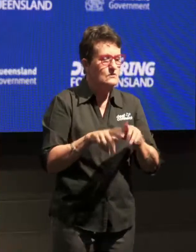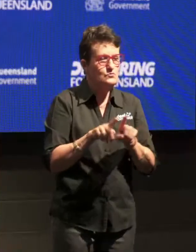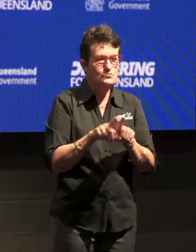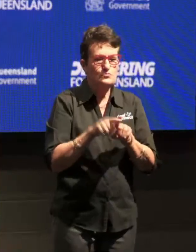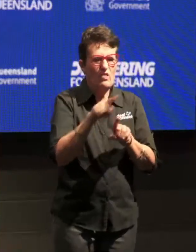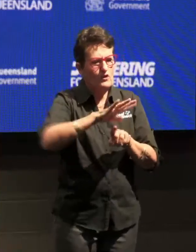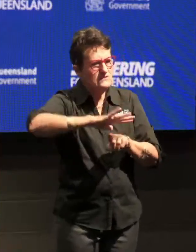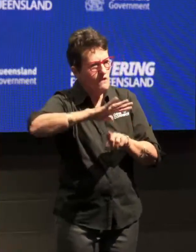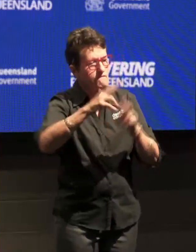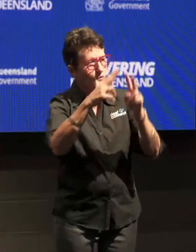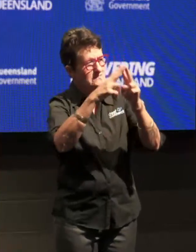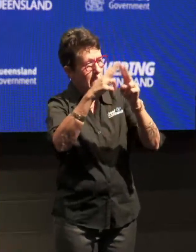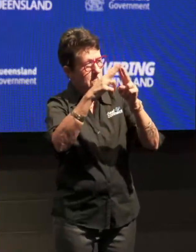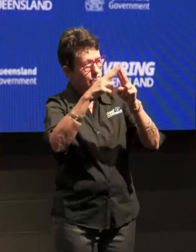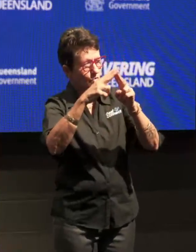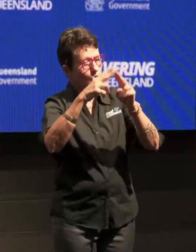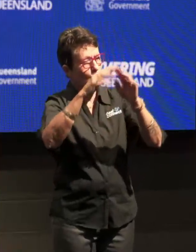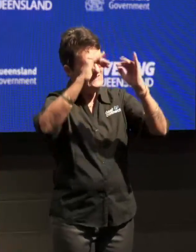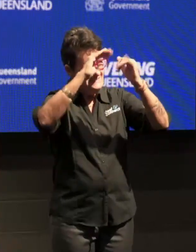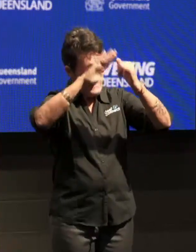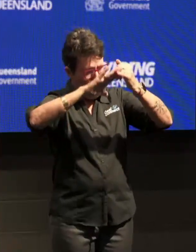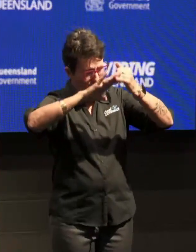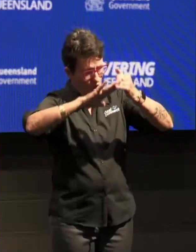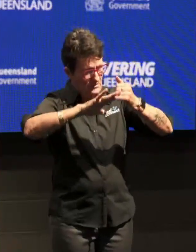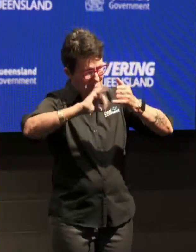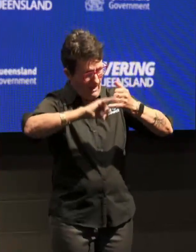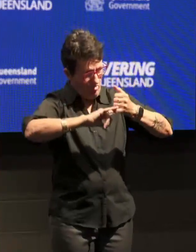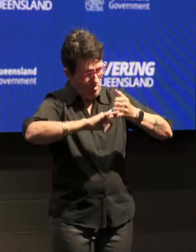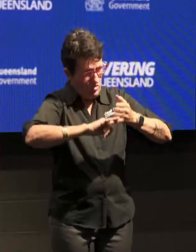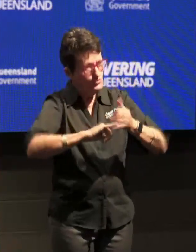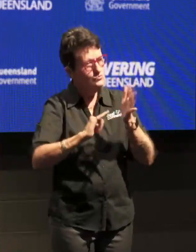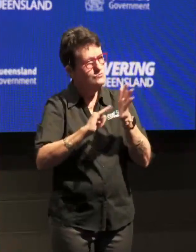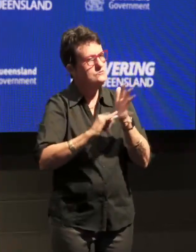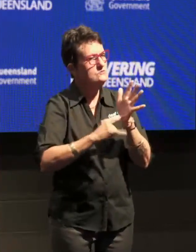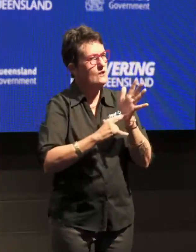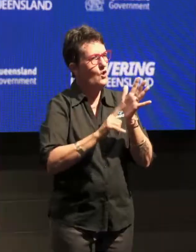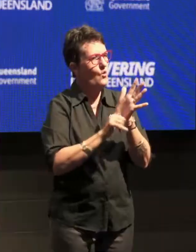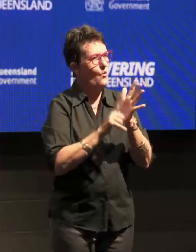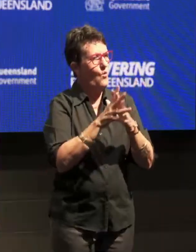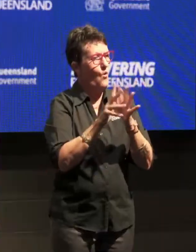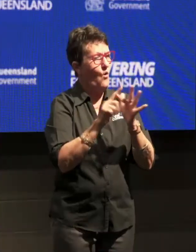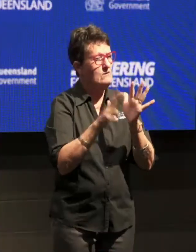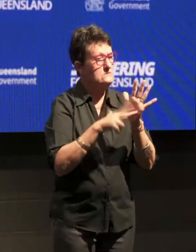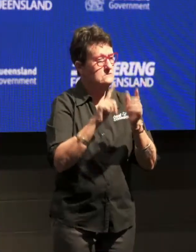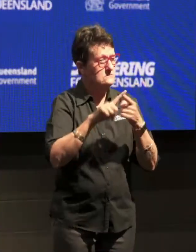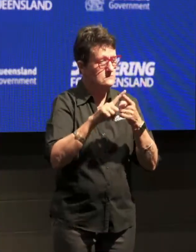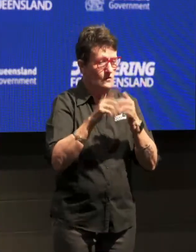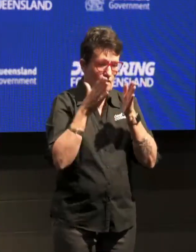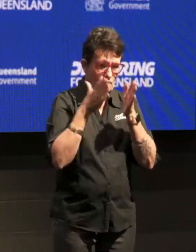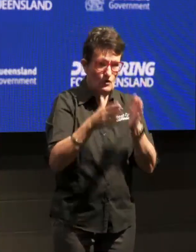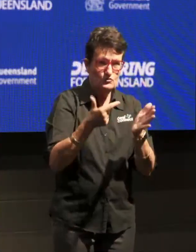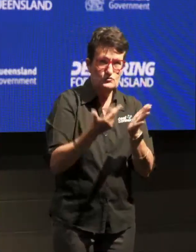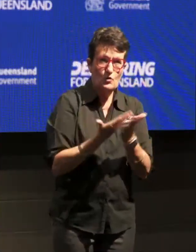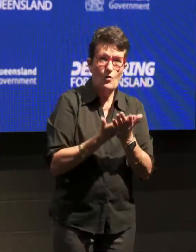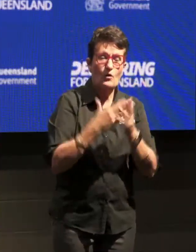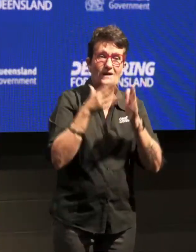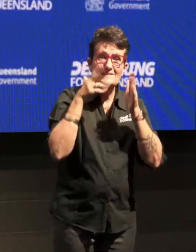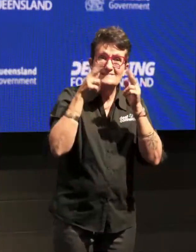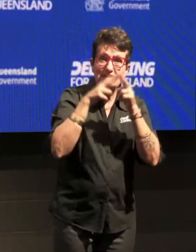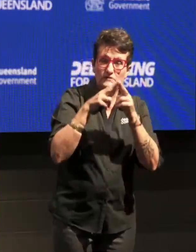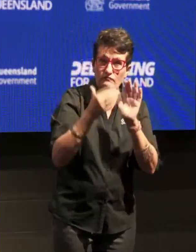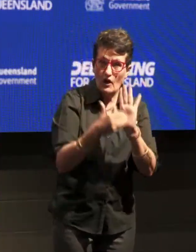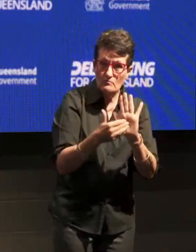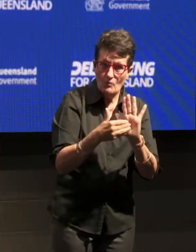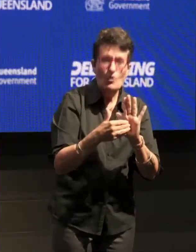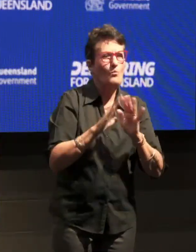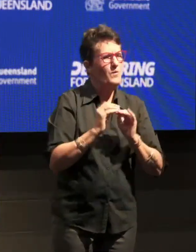in those areas from Townsville stretching down the coast towards St Lawrence. Focusing on Townsville for a moment, we do have